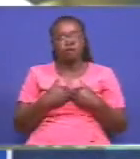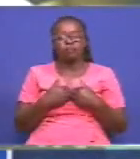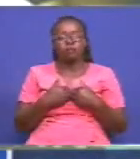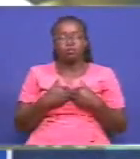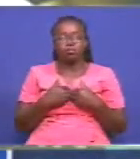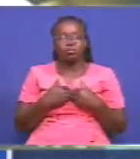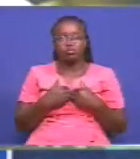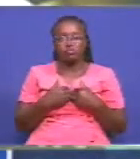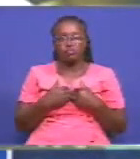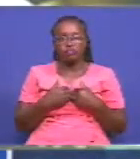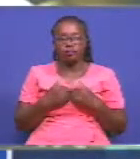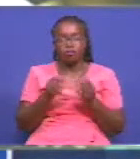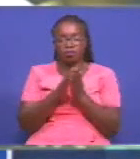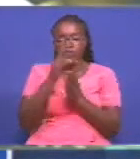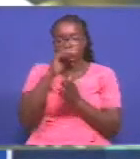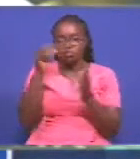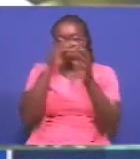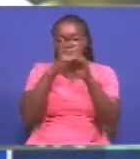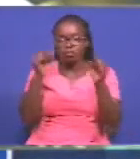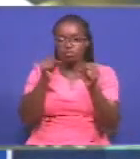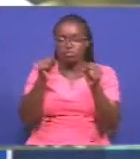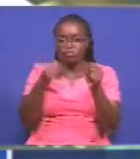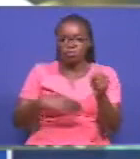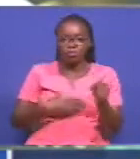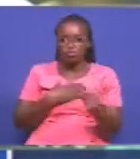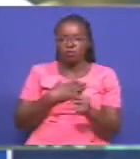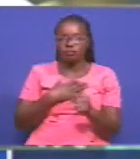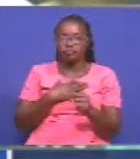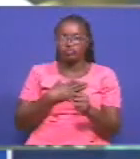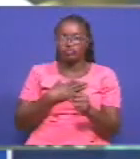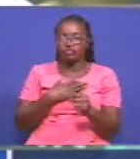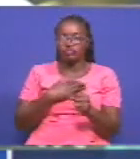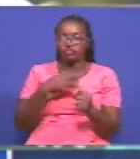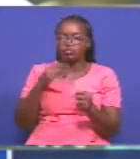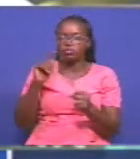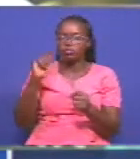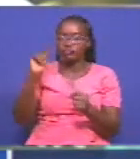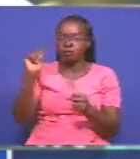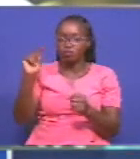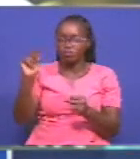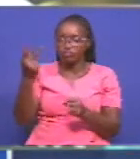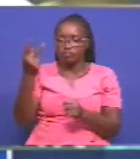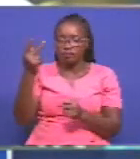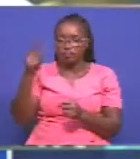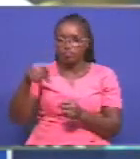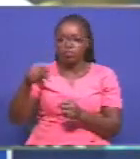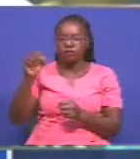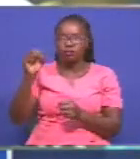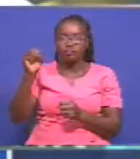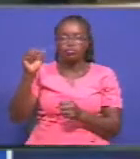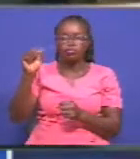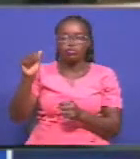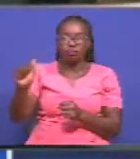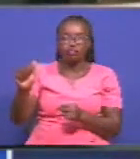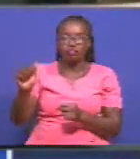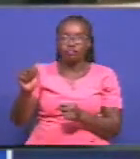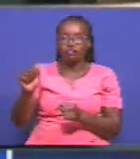Tanzanian counterpart, Samia Suluhu, were hosted by the Kenya Private Sector Alliance at Nairobi Serena Hotel.